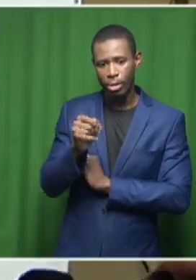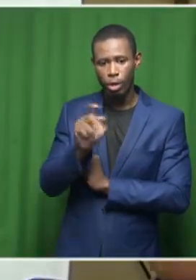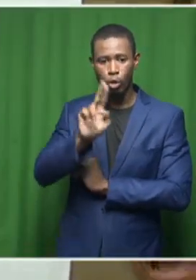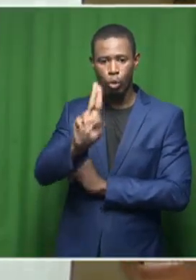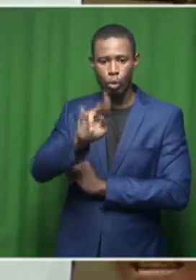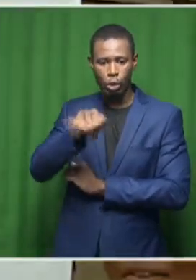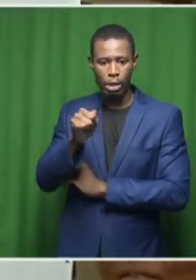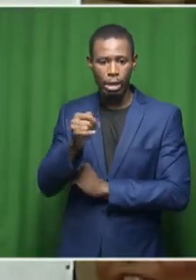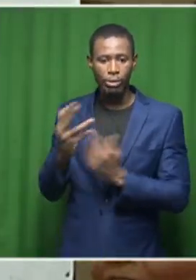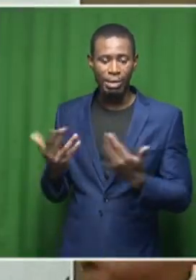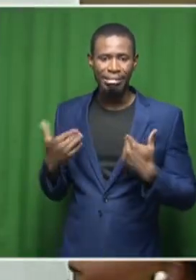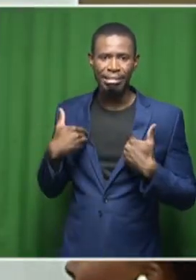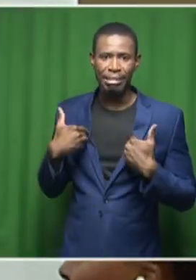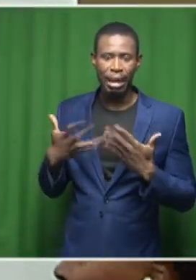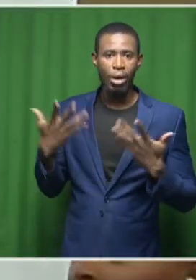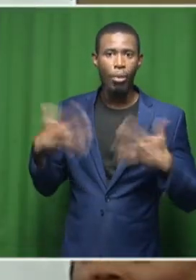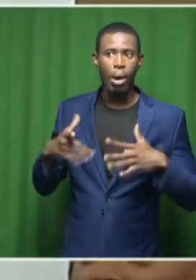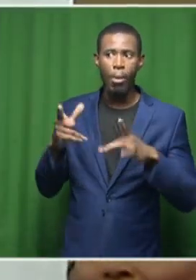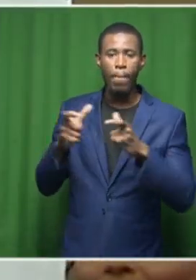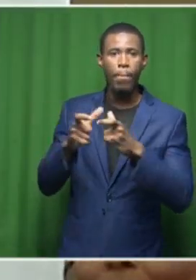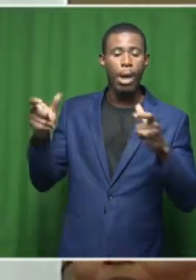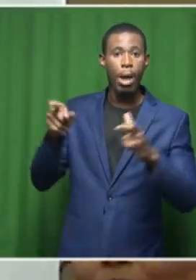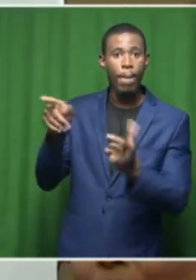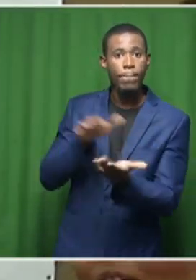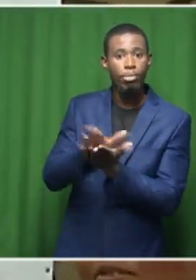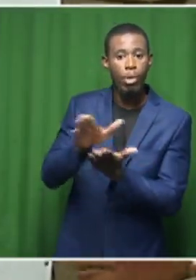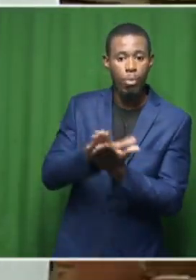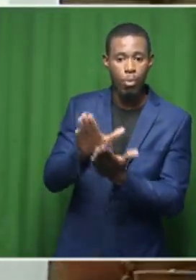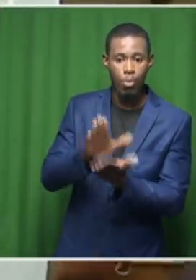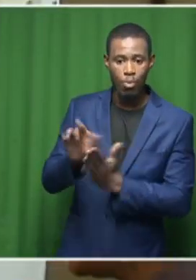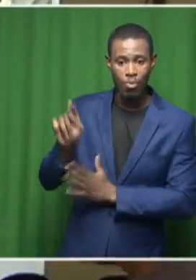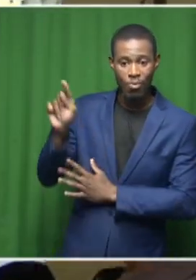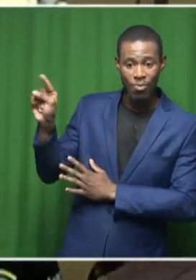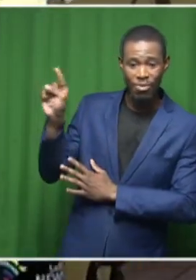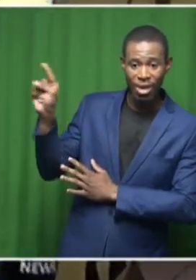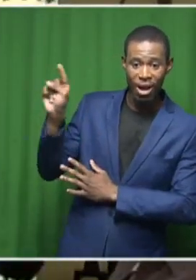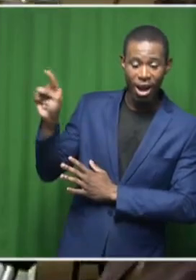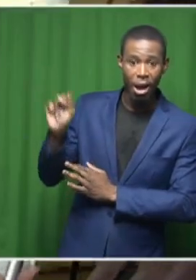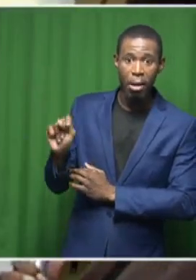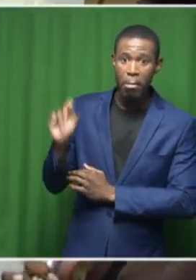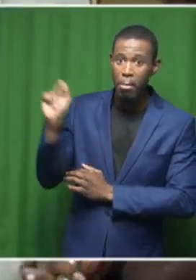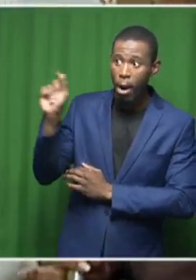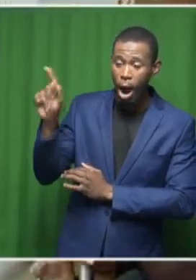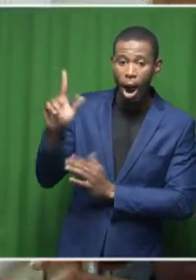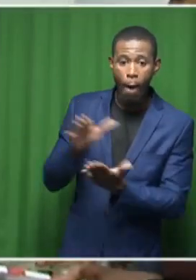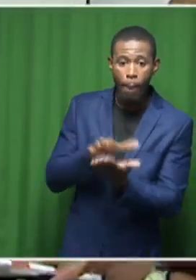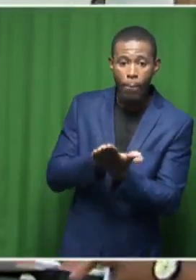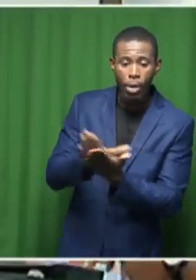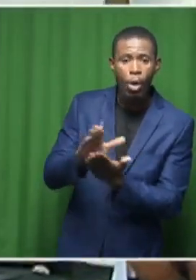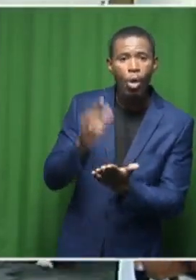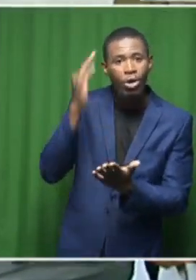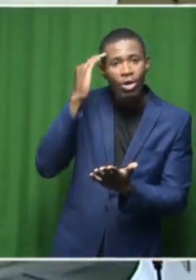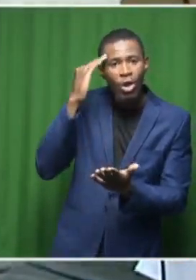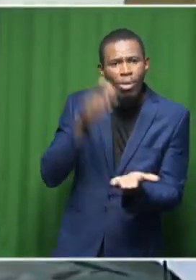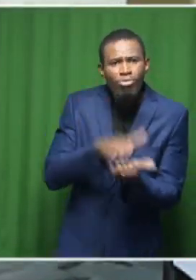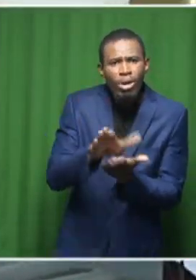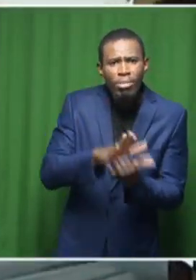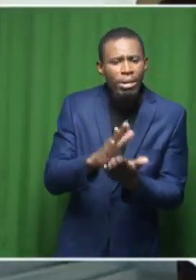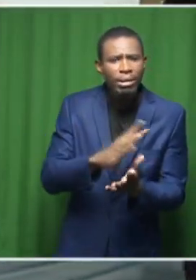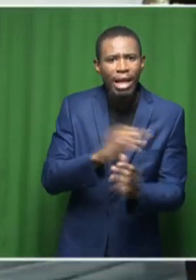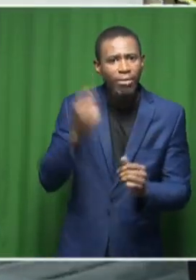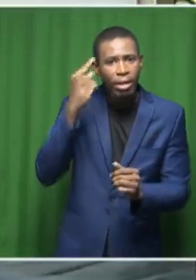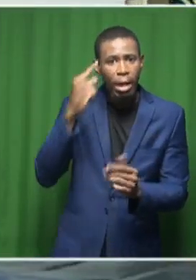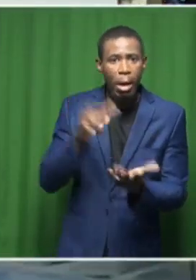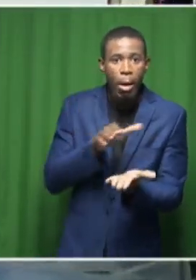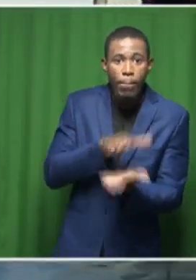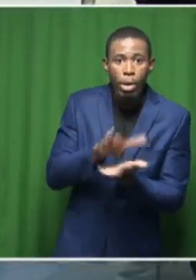this massive printer. You know, when you speak of a printer, you never imagine it would be taller than